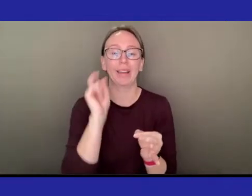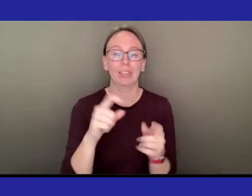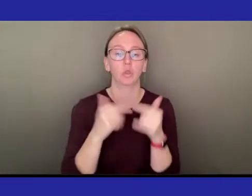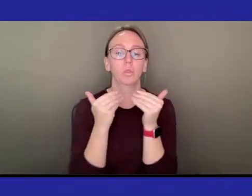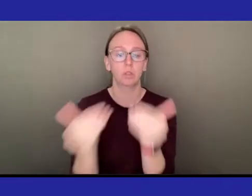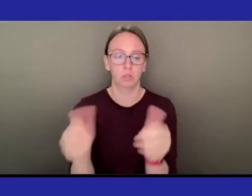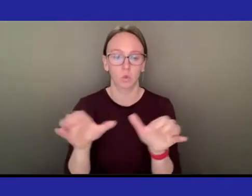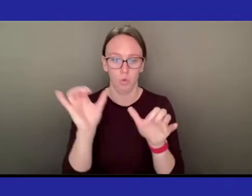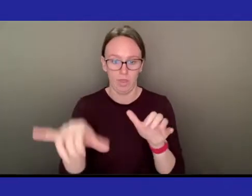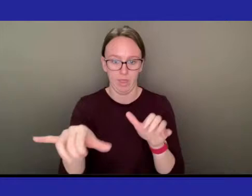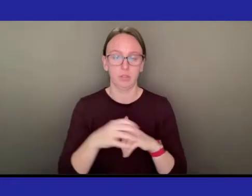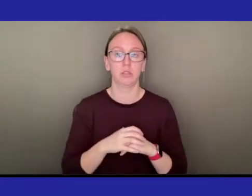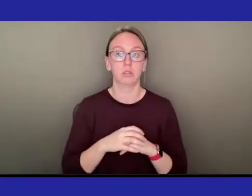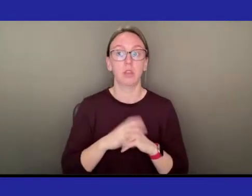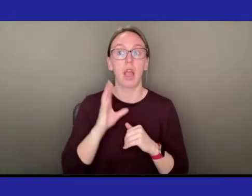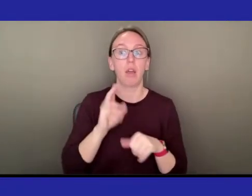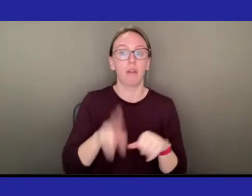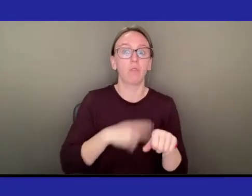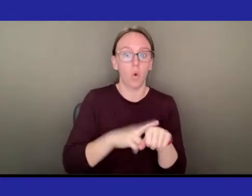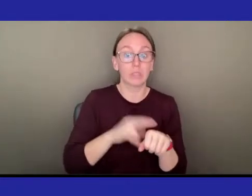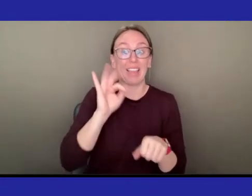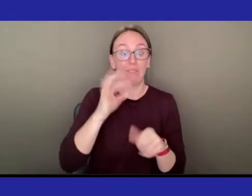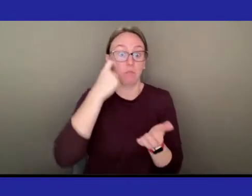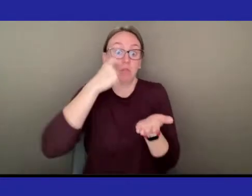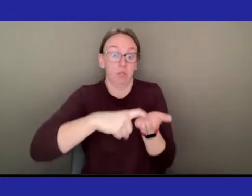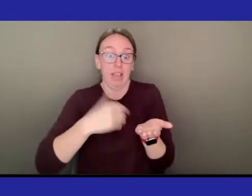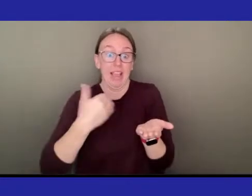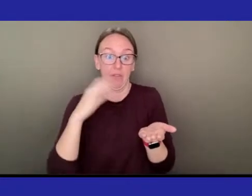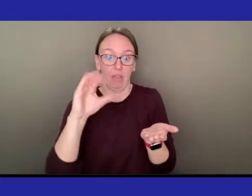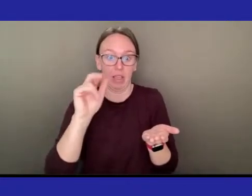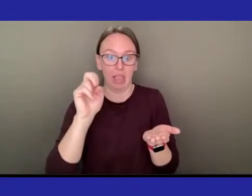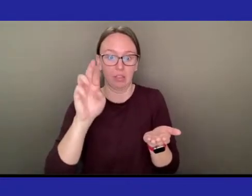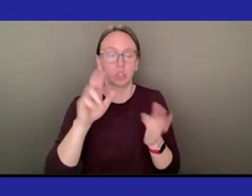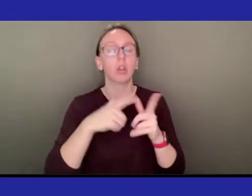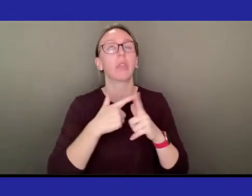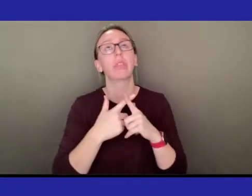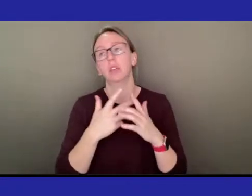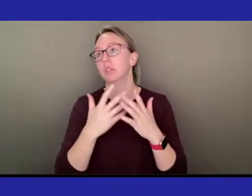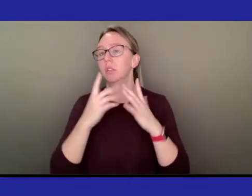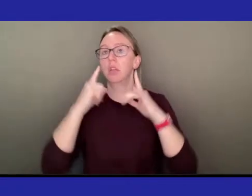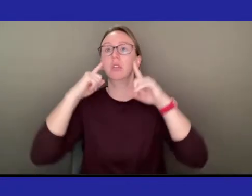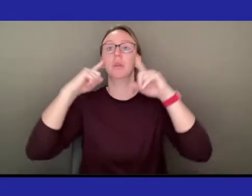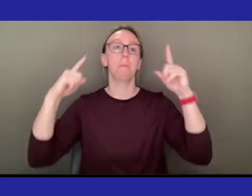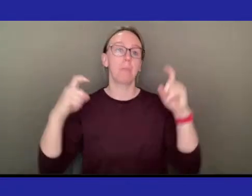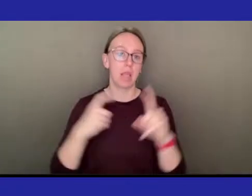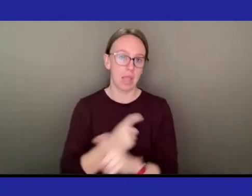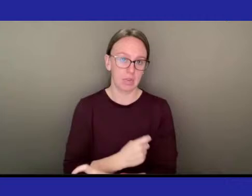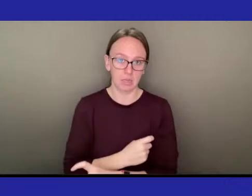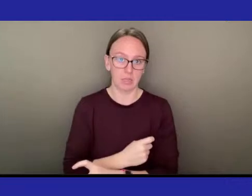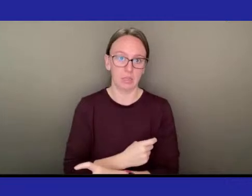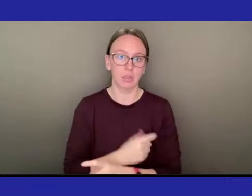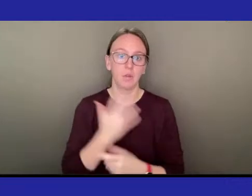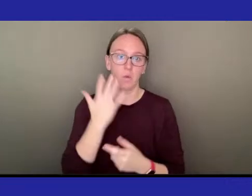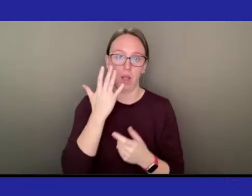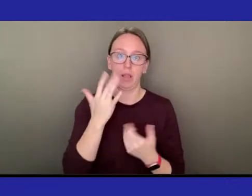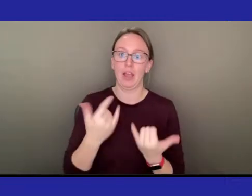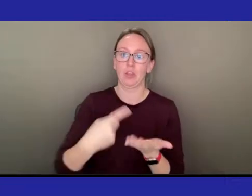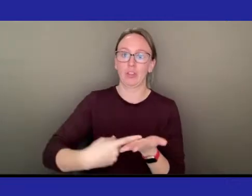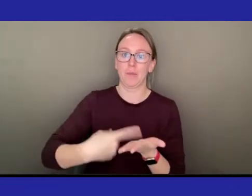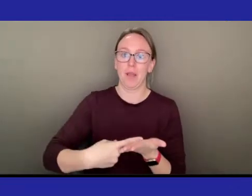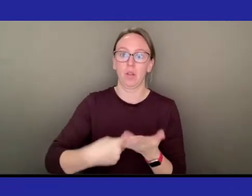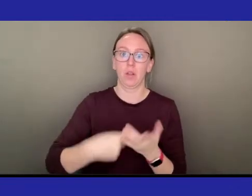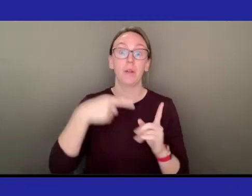course, if it's positive, then it's very complicated, because then you're talking about someone who now